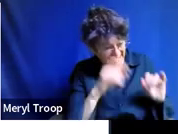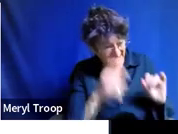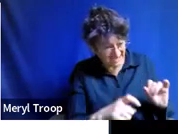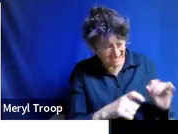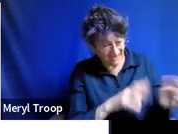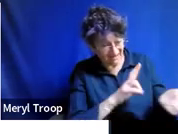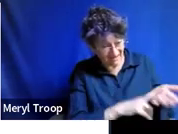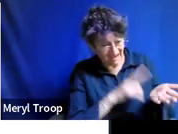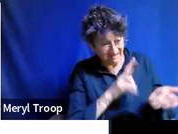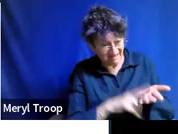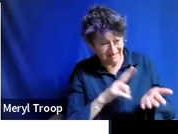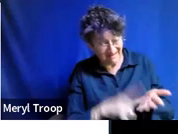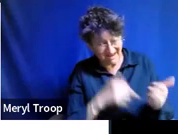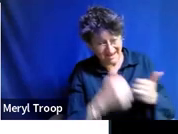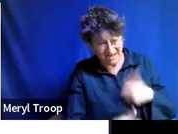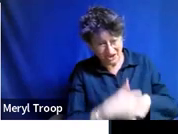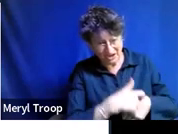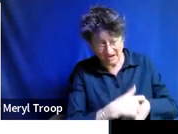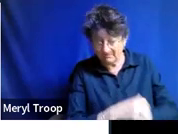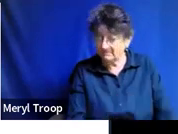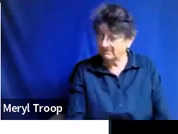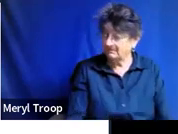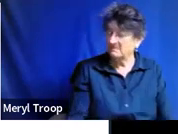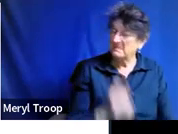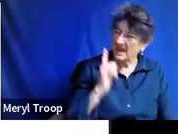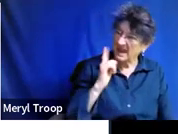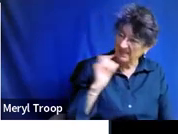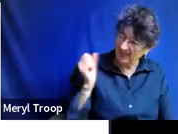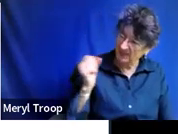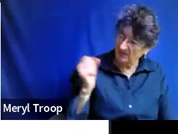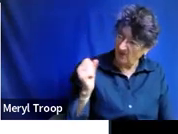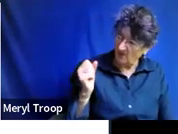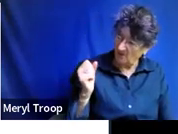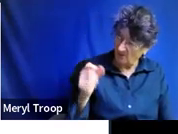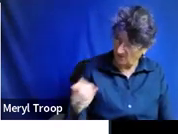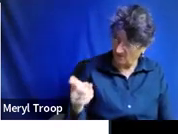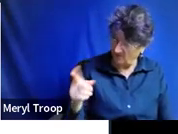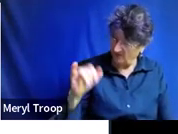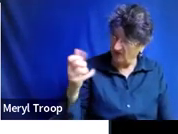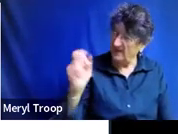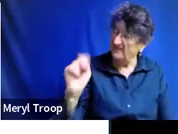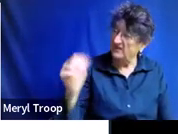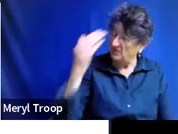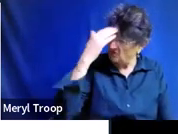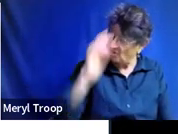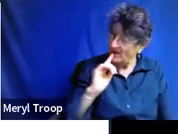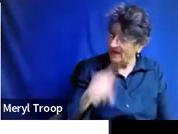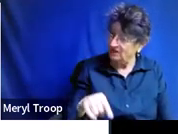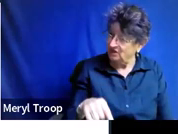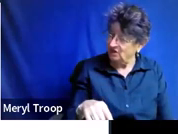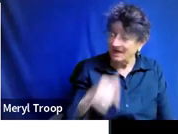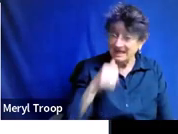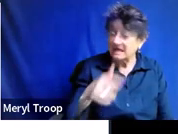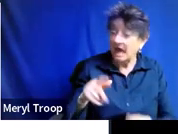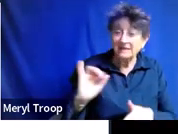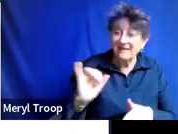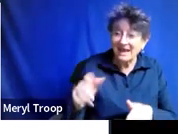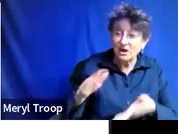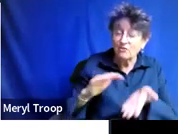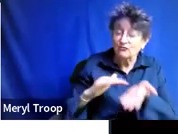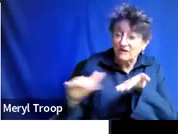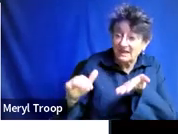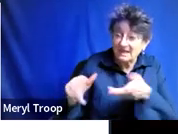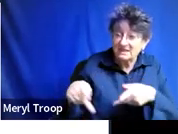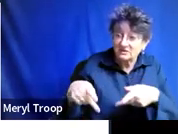time? I believe so. Jennifer, do you know the answer to that? Because this isn't like a relief that you can do once a year.